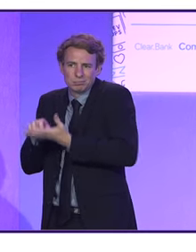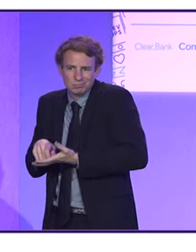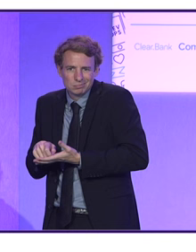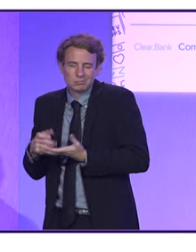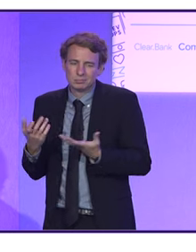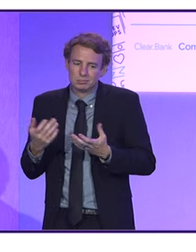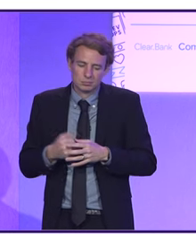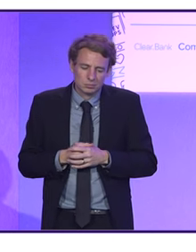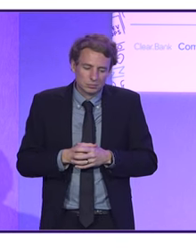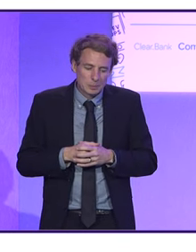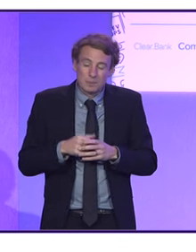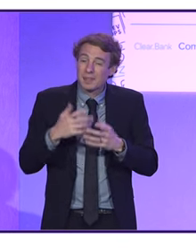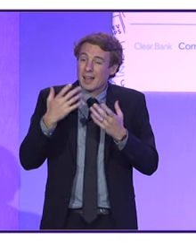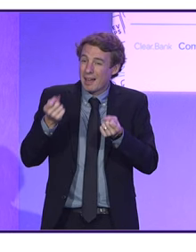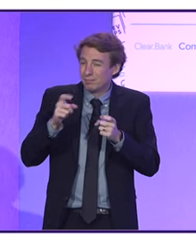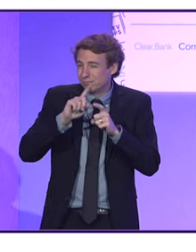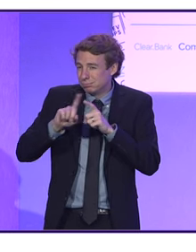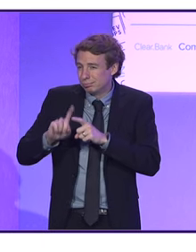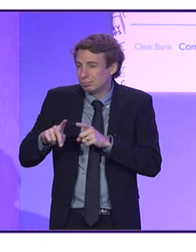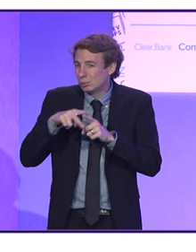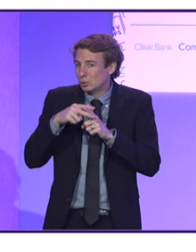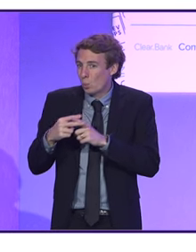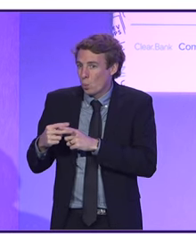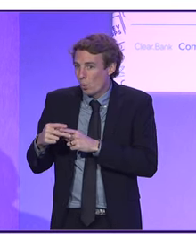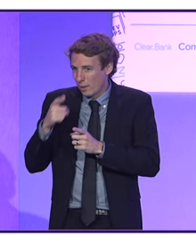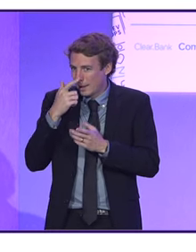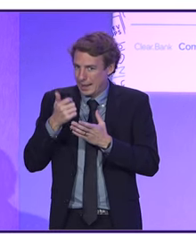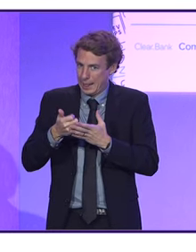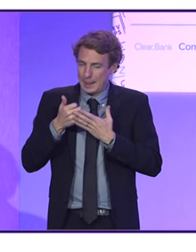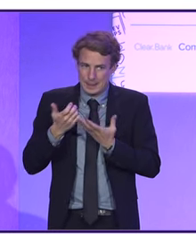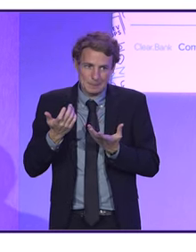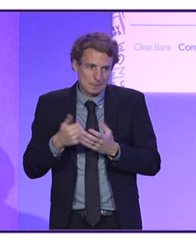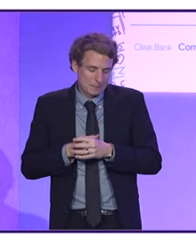capabilities. And different tools are available to help us to do that.